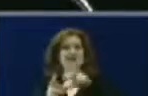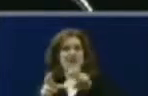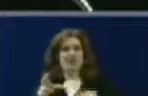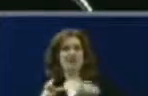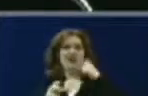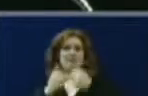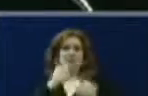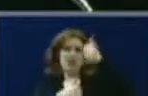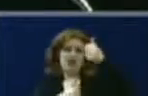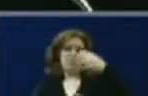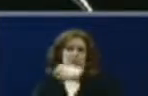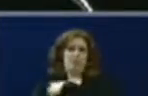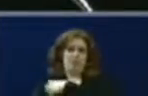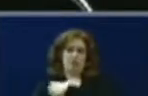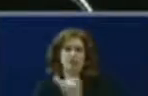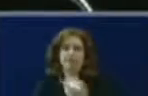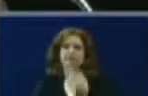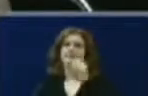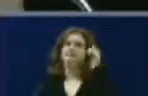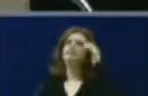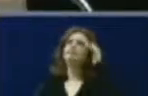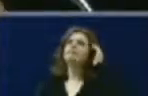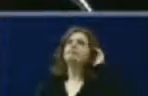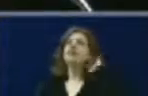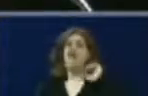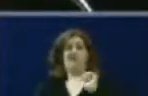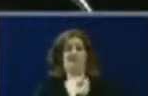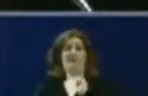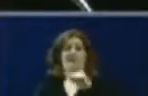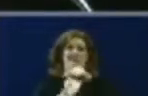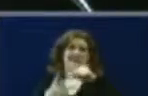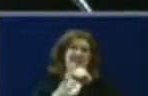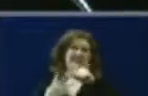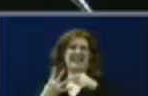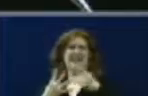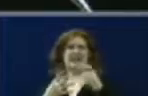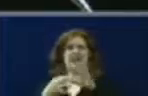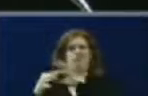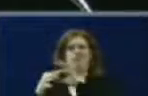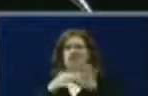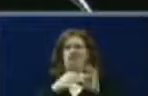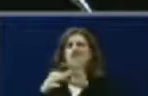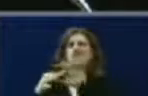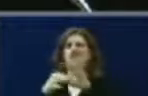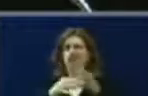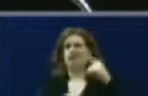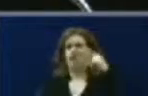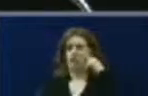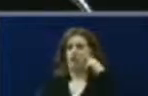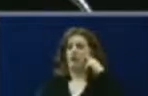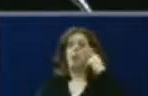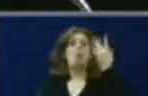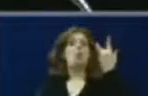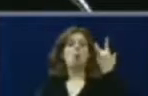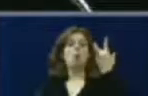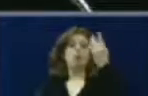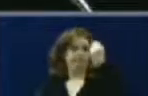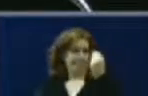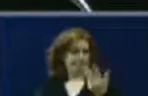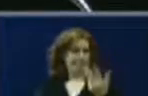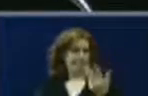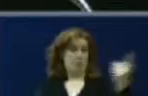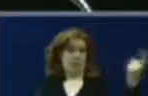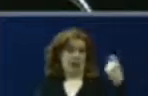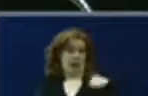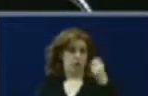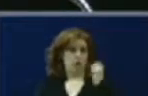chief academic officer. And to me, these items are a bit linked. And here's why. When we were asked